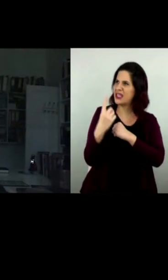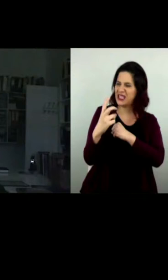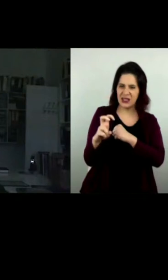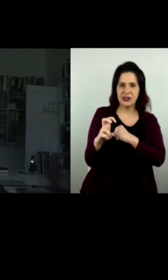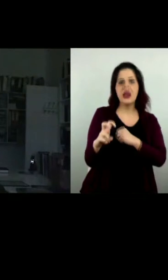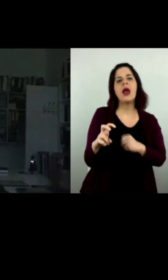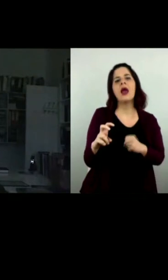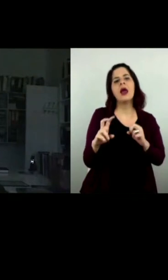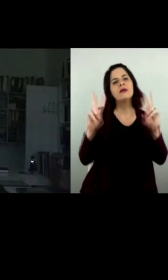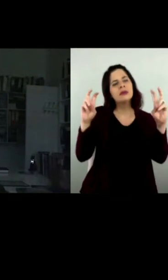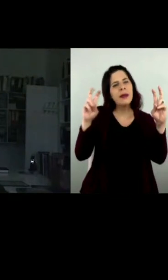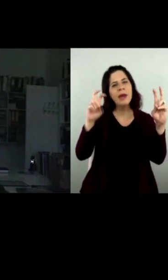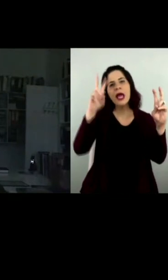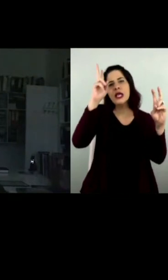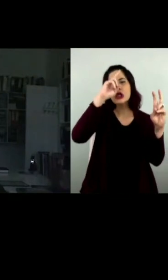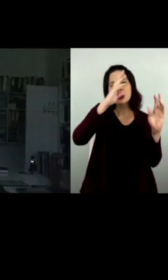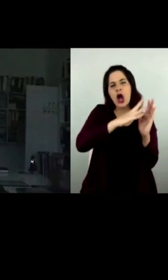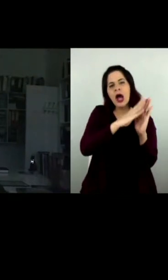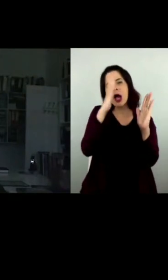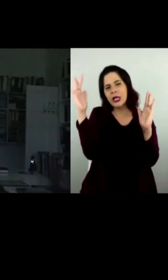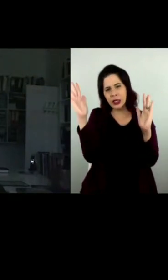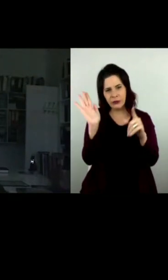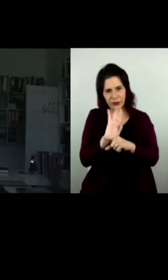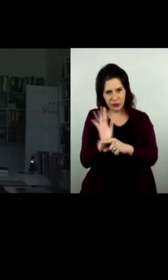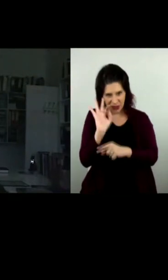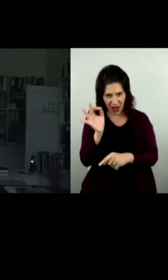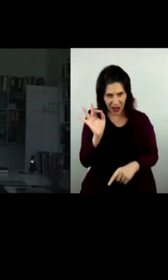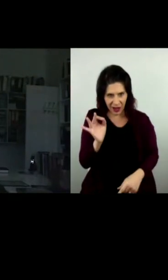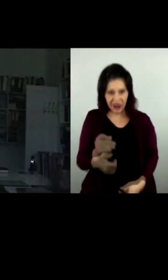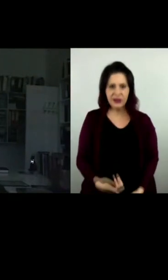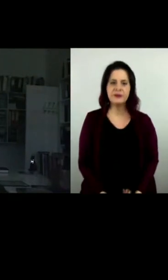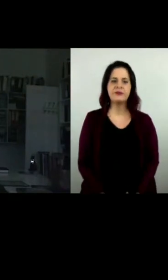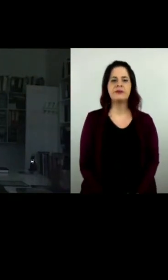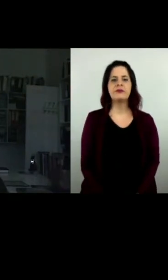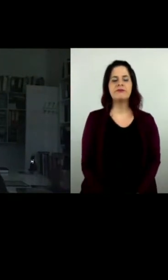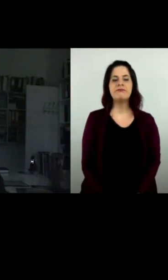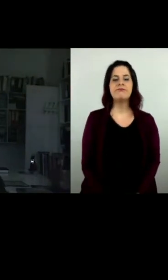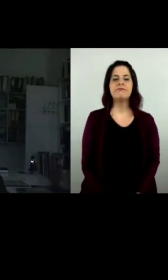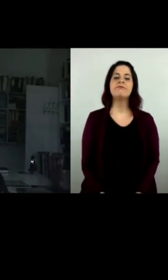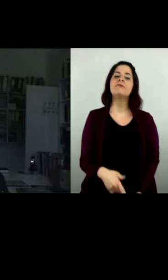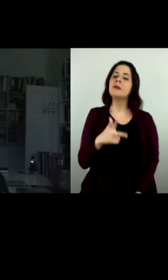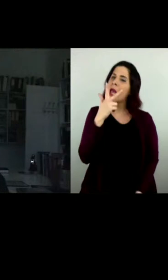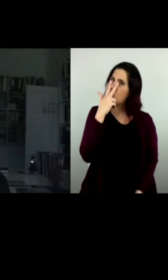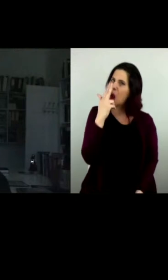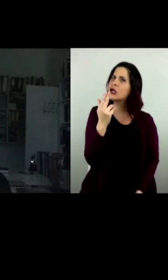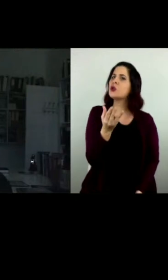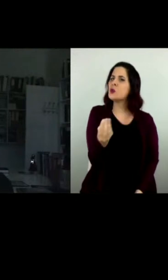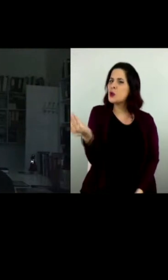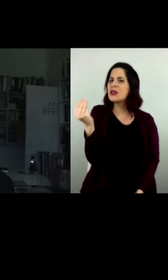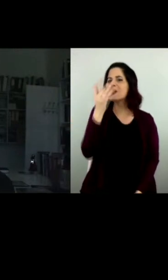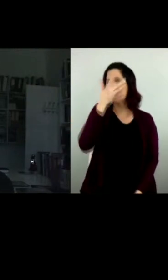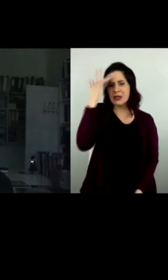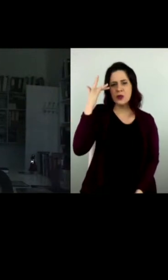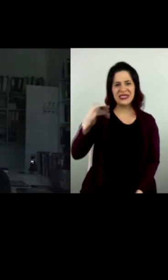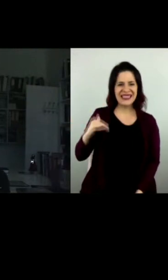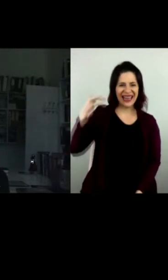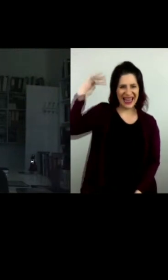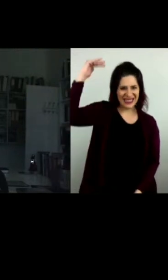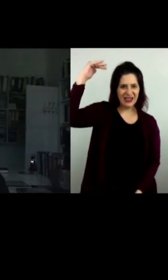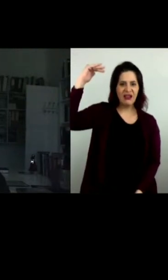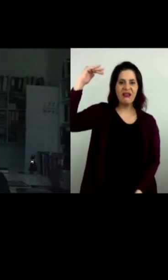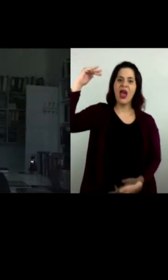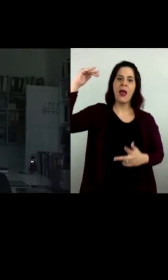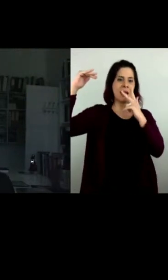2013, right? Yeah. Yeah, I think that, you know, I think that a lot of people, when they grow up, think they need to be very adult and they need